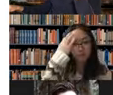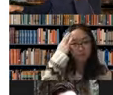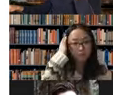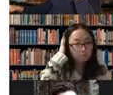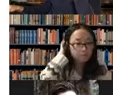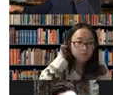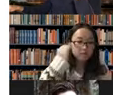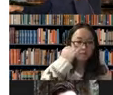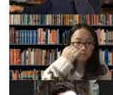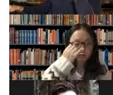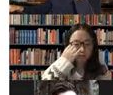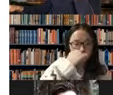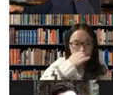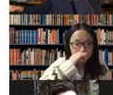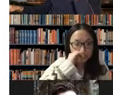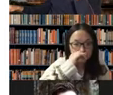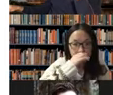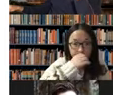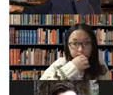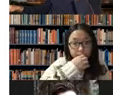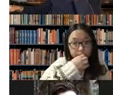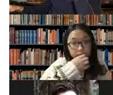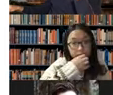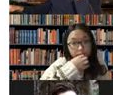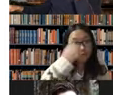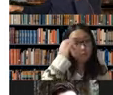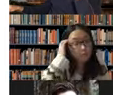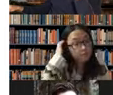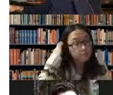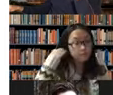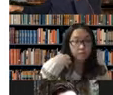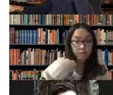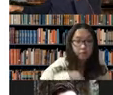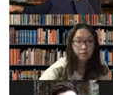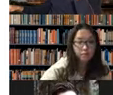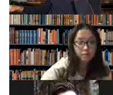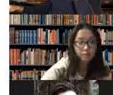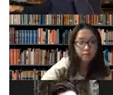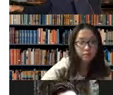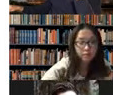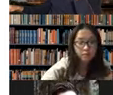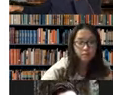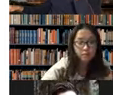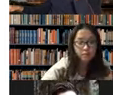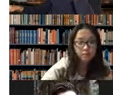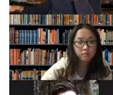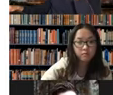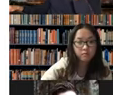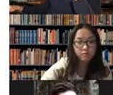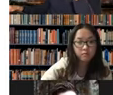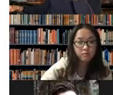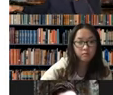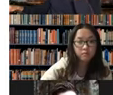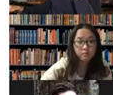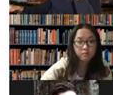OBGYN, you know, about half and half for oncology, about half and half for surgery, about half and half for cardiology and other visits. You can